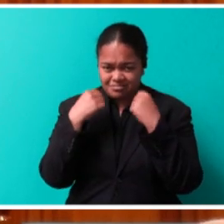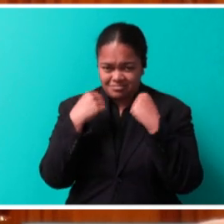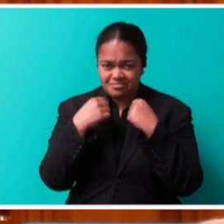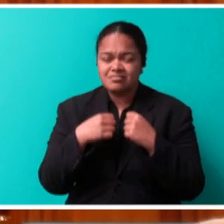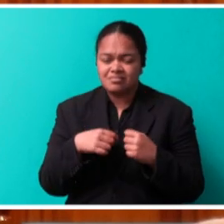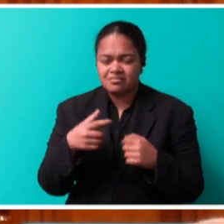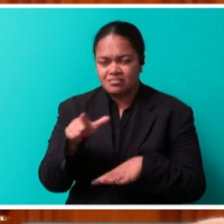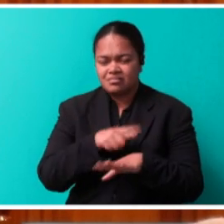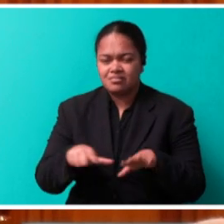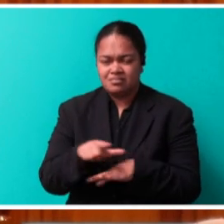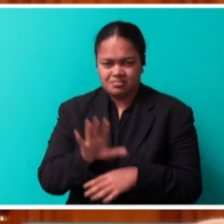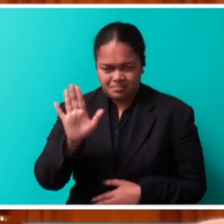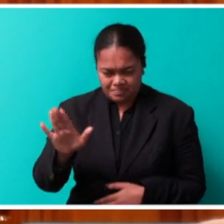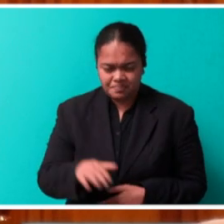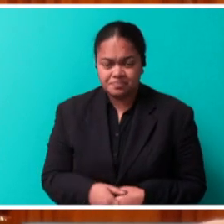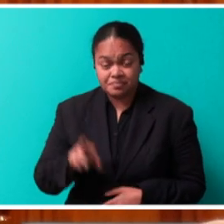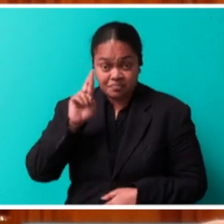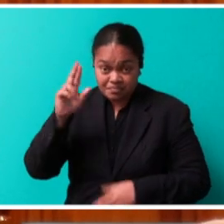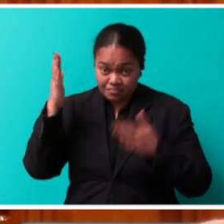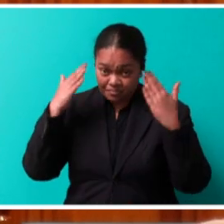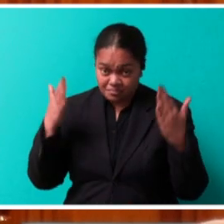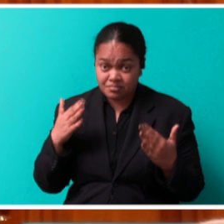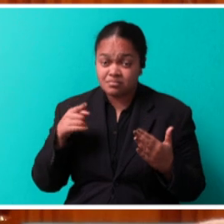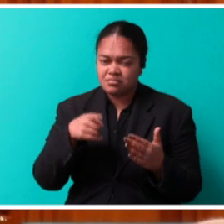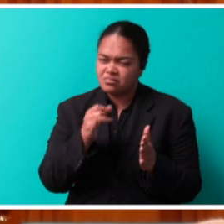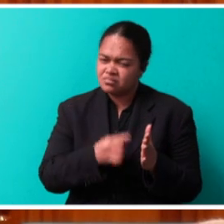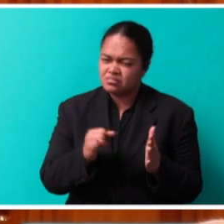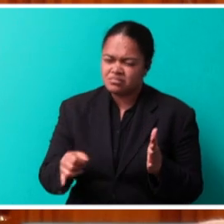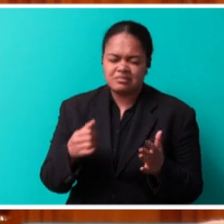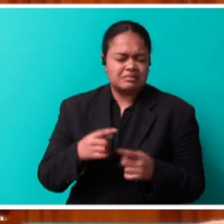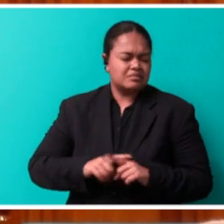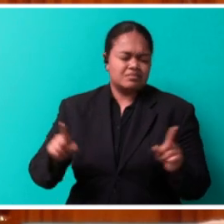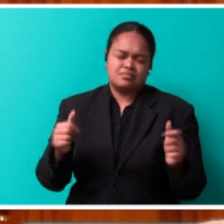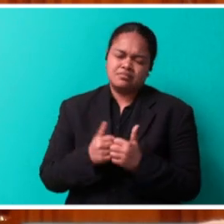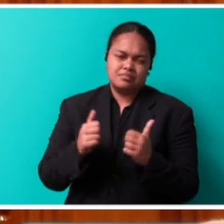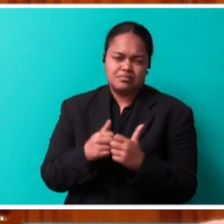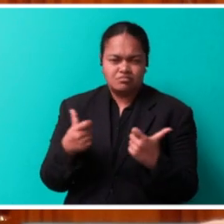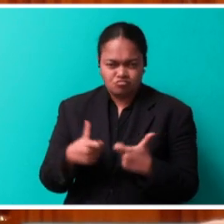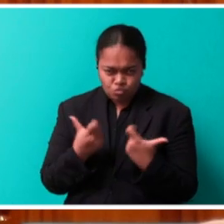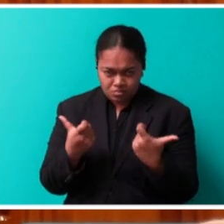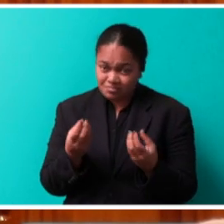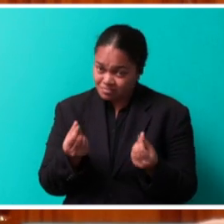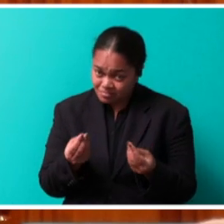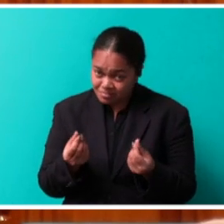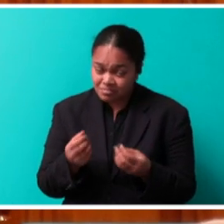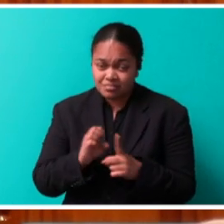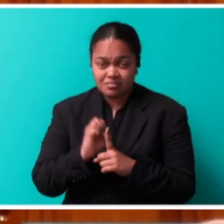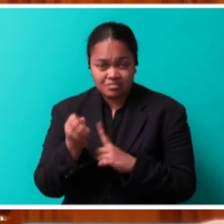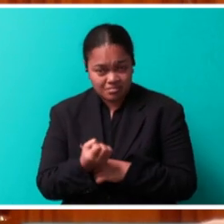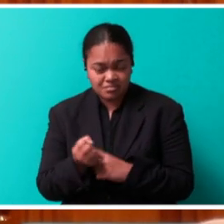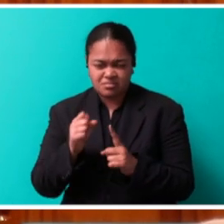land. Honourable Speaker, sir, the industry has faced various challenges: financial, environment, and